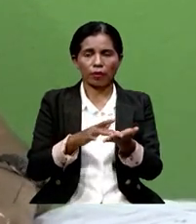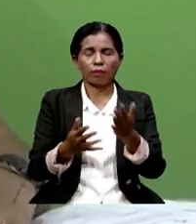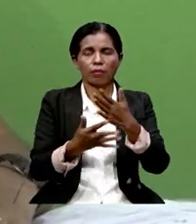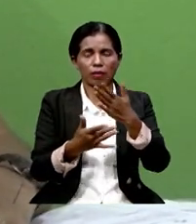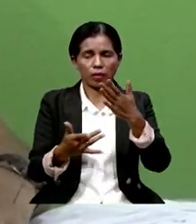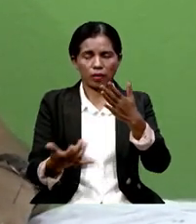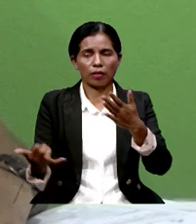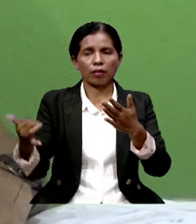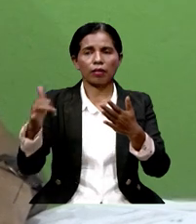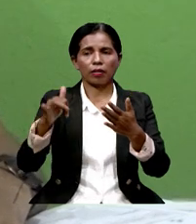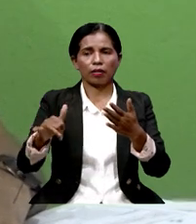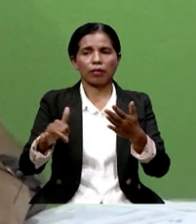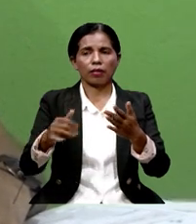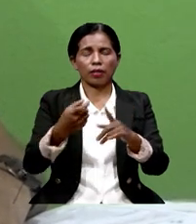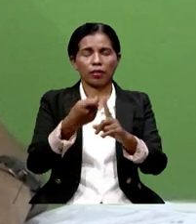ran midar nian hasa